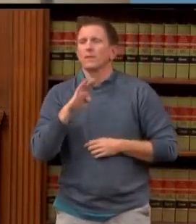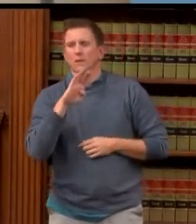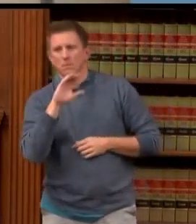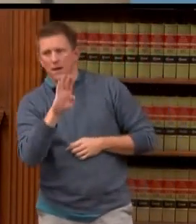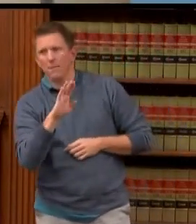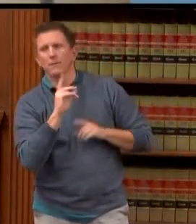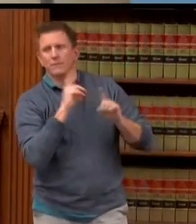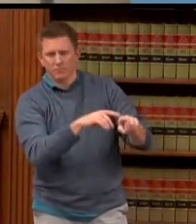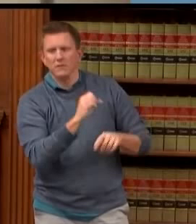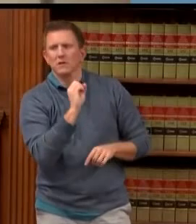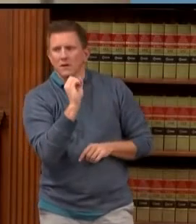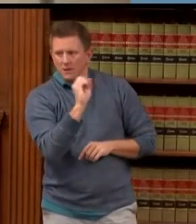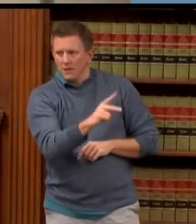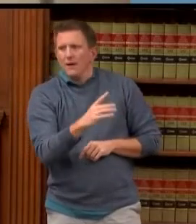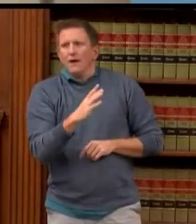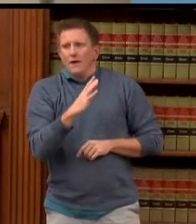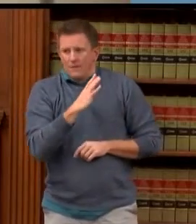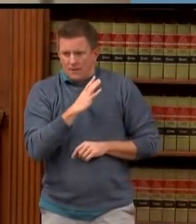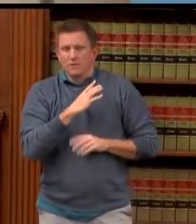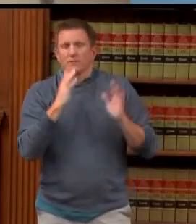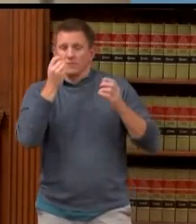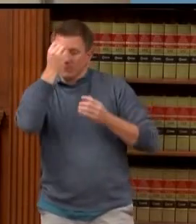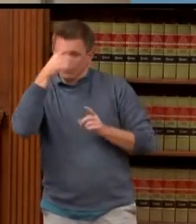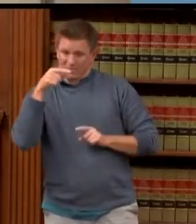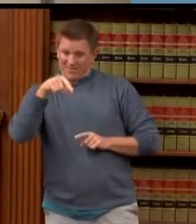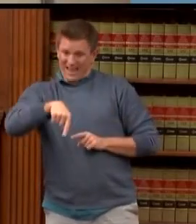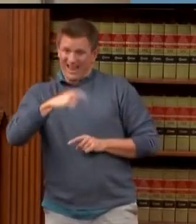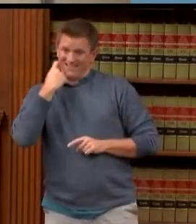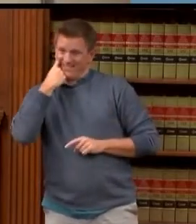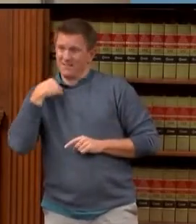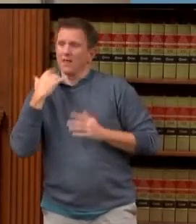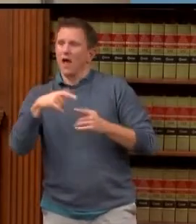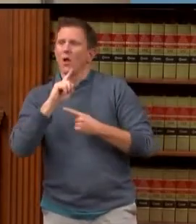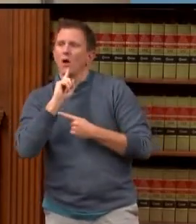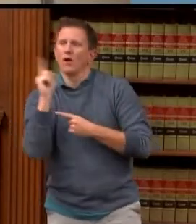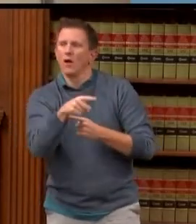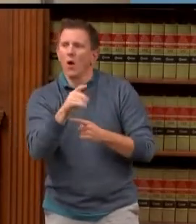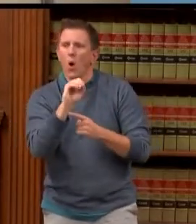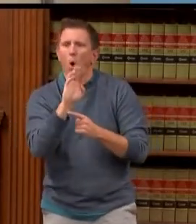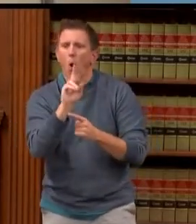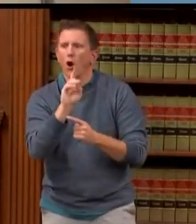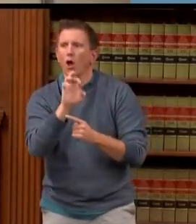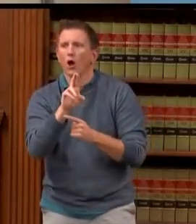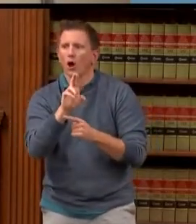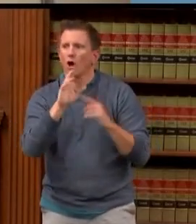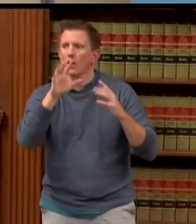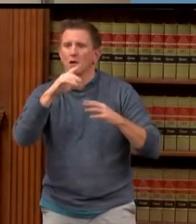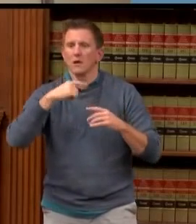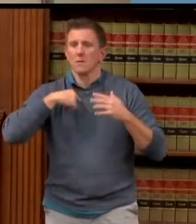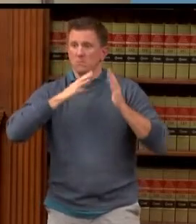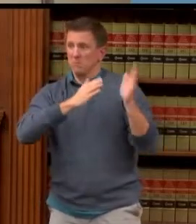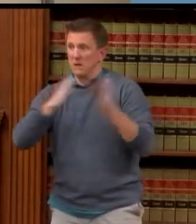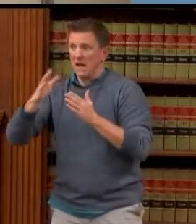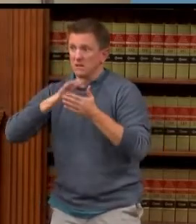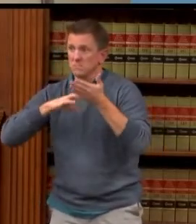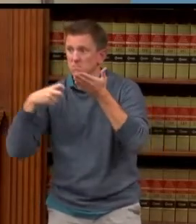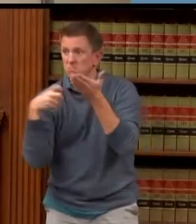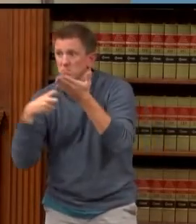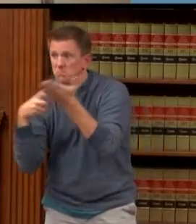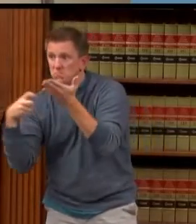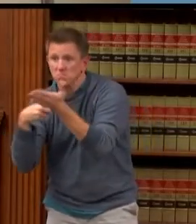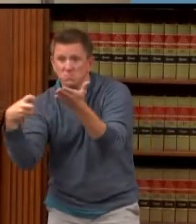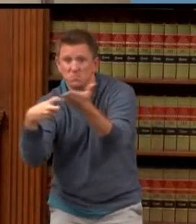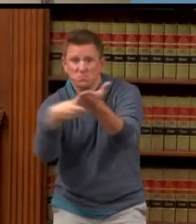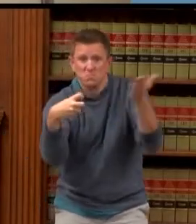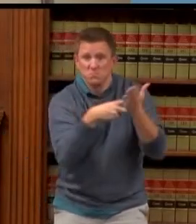that this is not about issuing tickets. It's not about closing businesses. We adopt it as an order because we want it